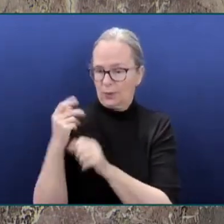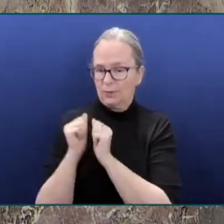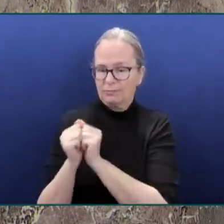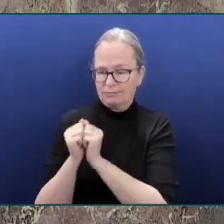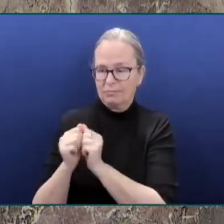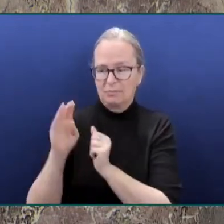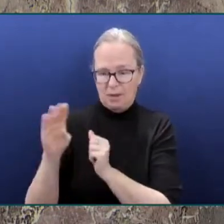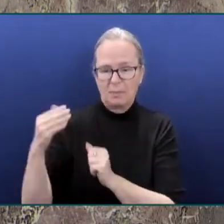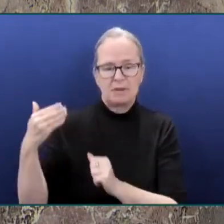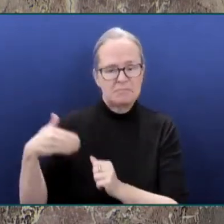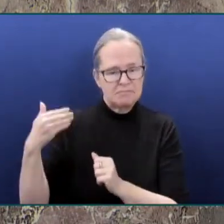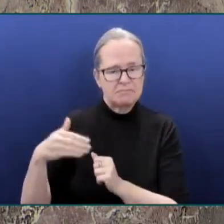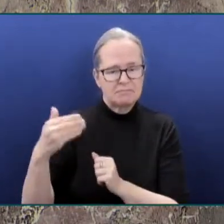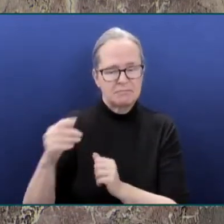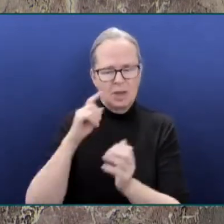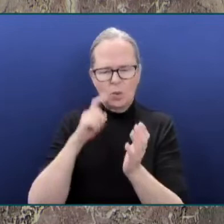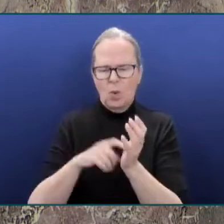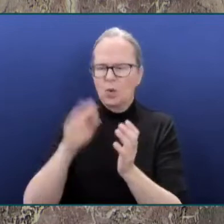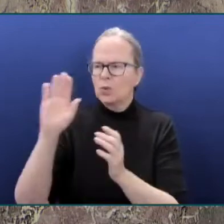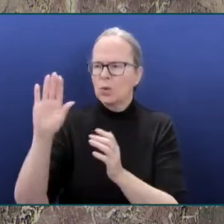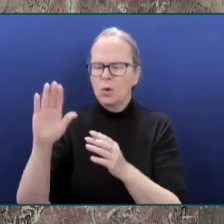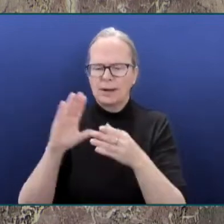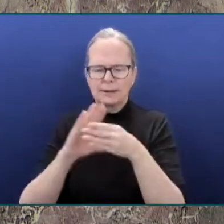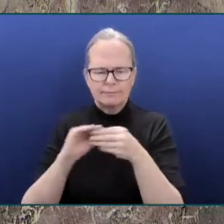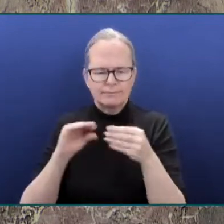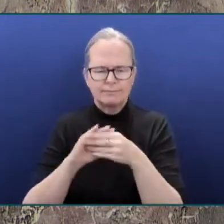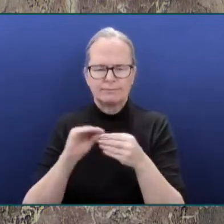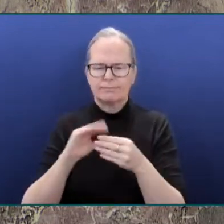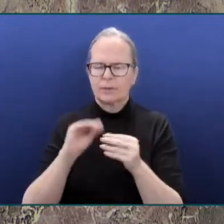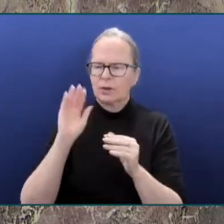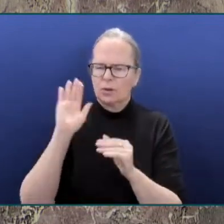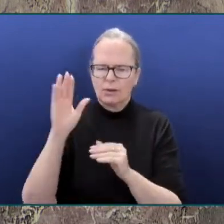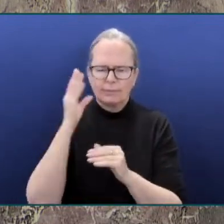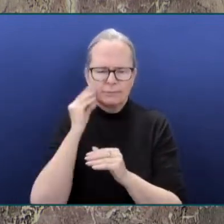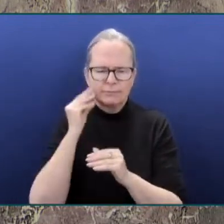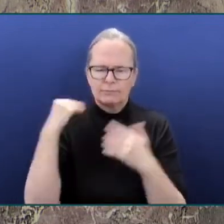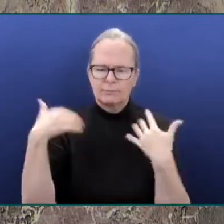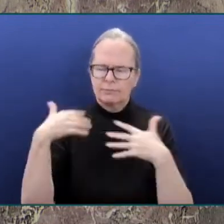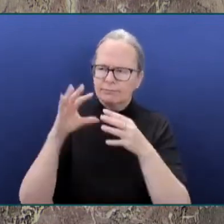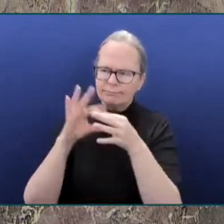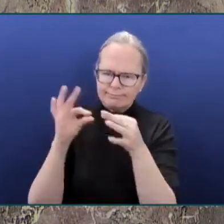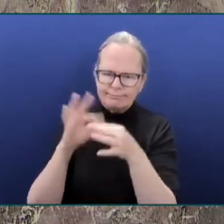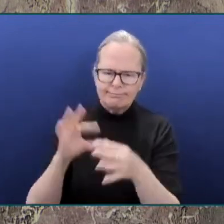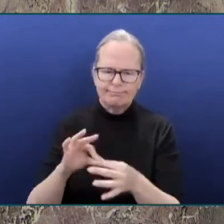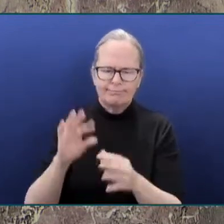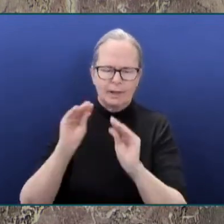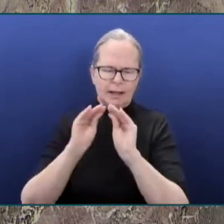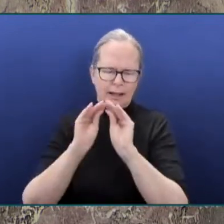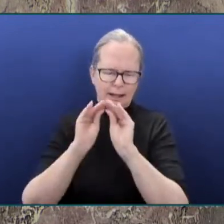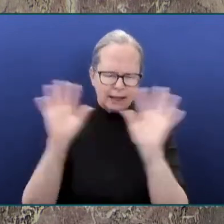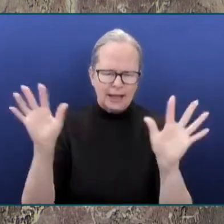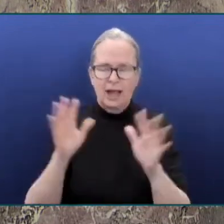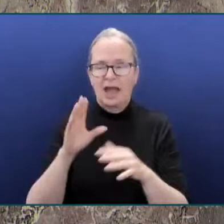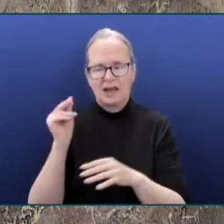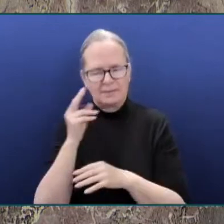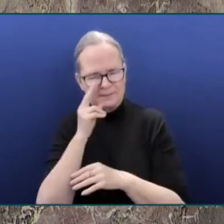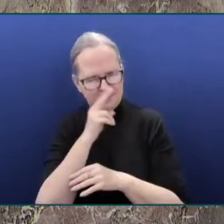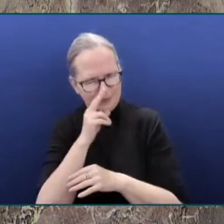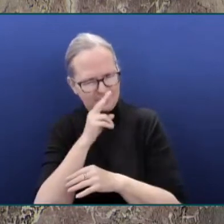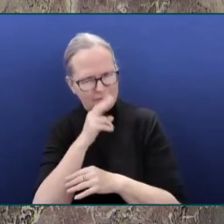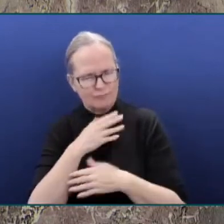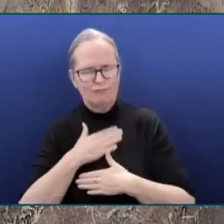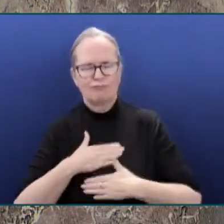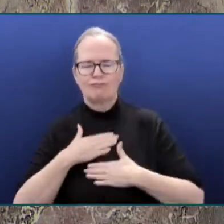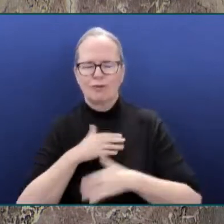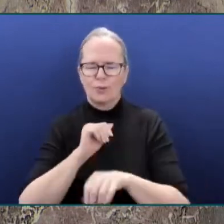fulsome, they've been sharp, and they've been humorous, and it's been a great pleasure to work with Bob. I understand that in retirement, he's planning to live in